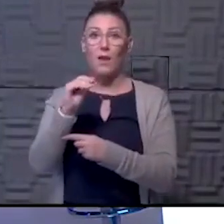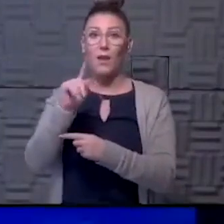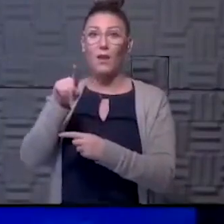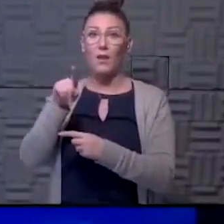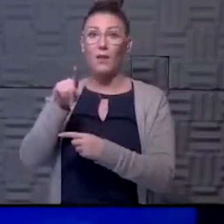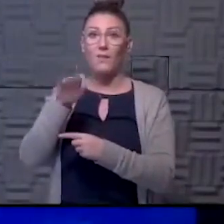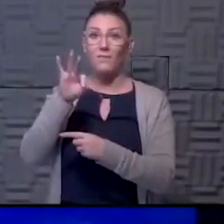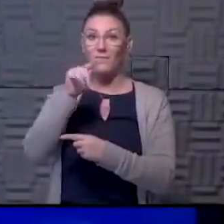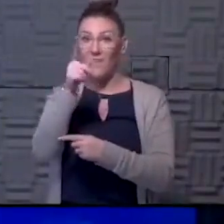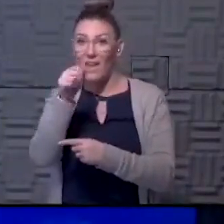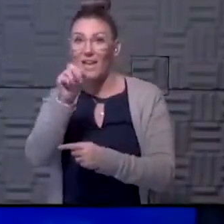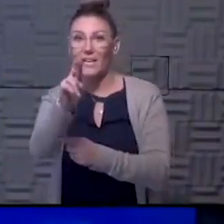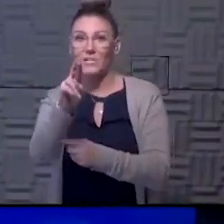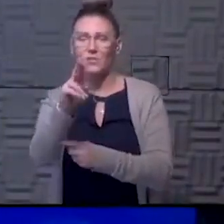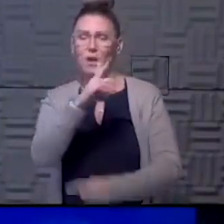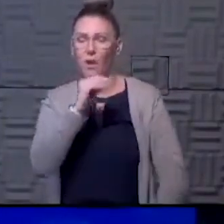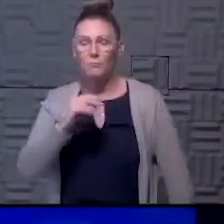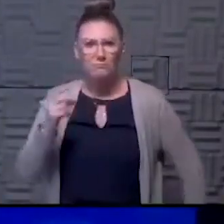Moderna and,